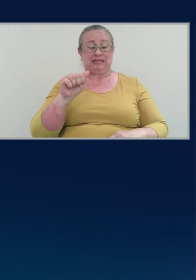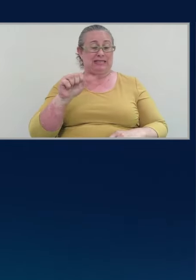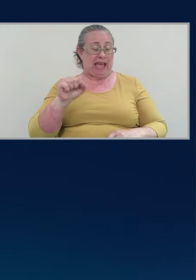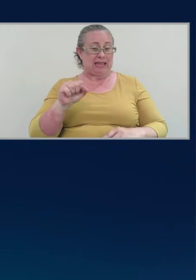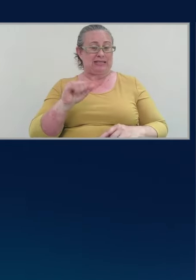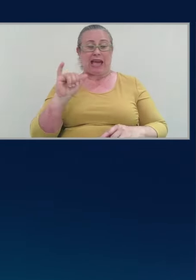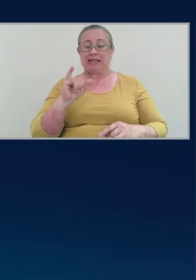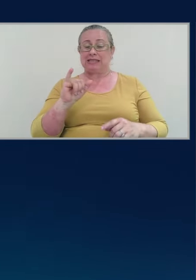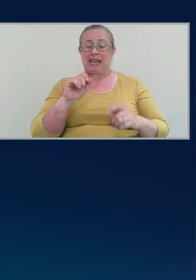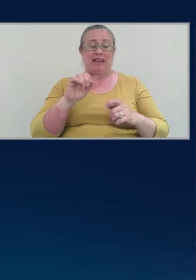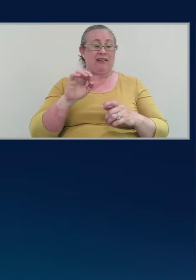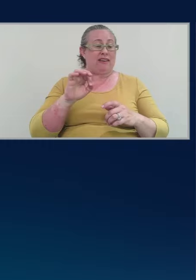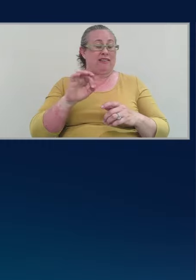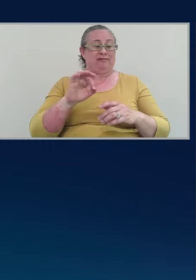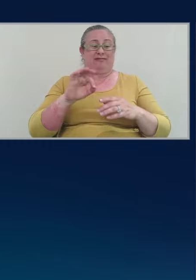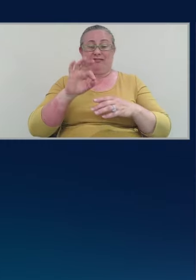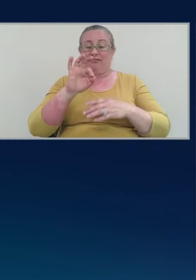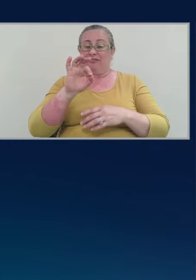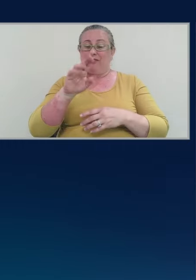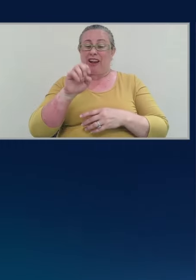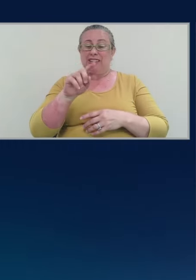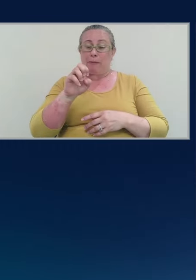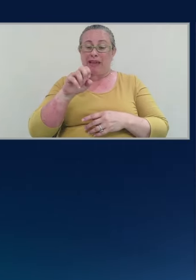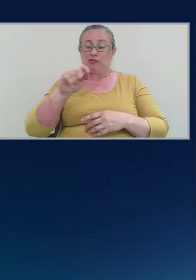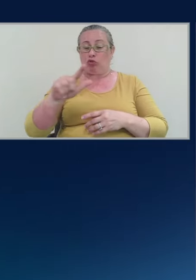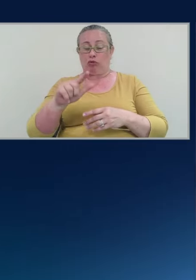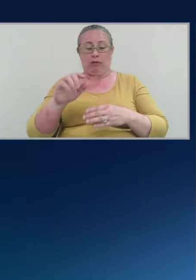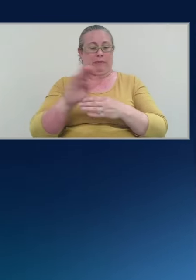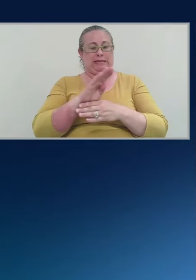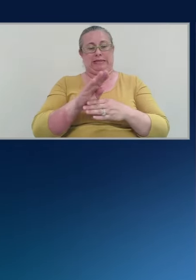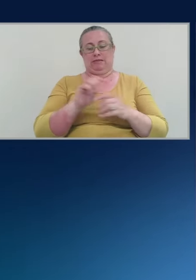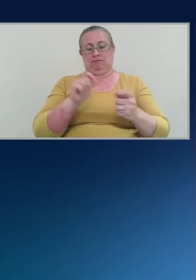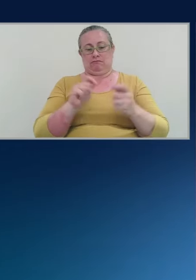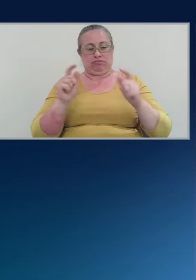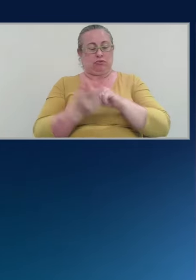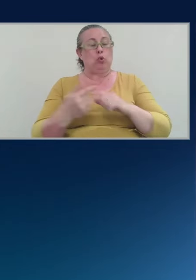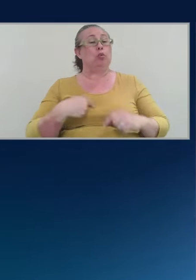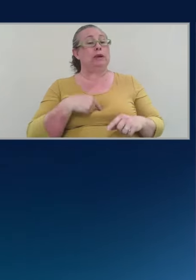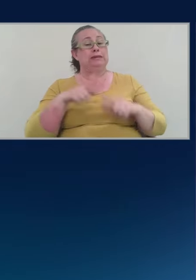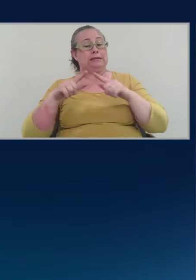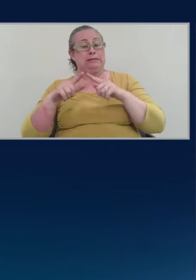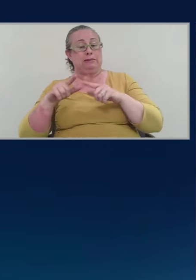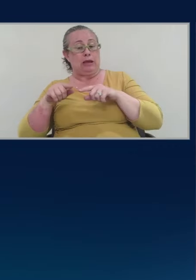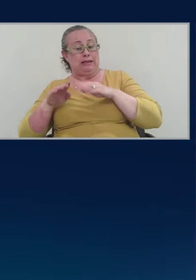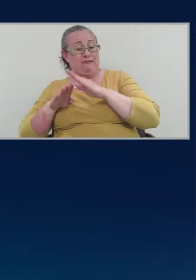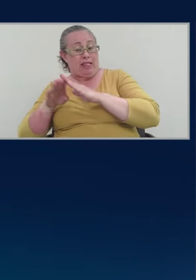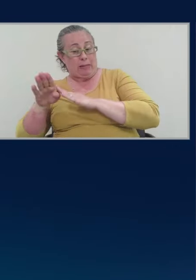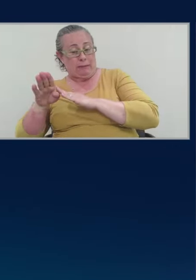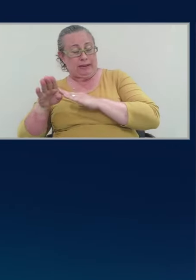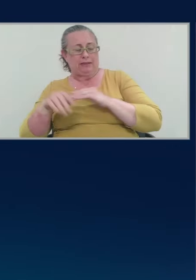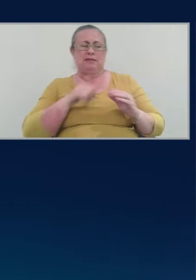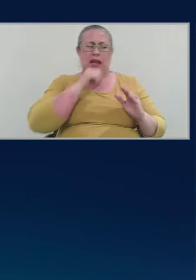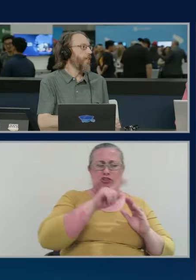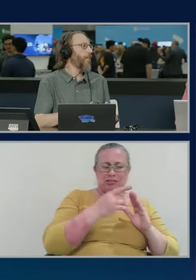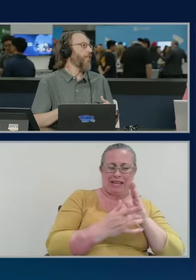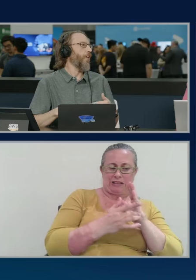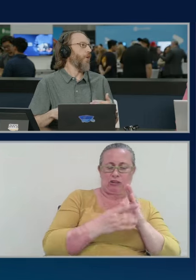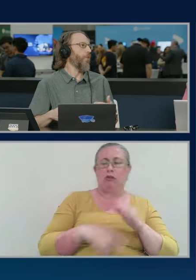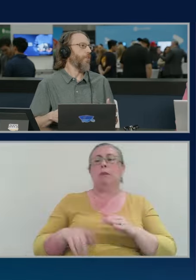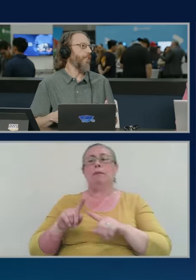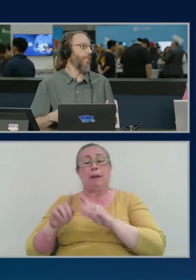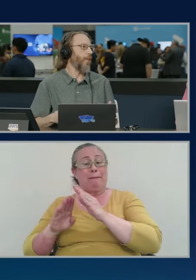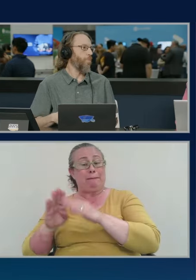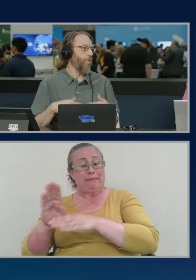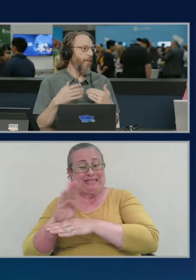Perfect. And so what we're also developing is not just technical fundamentals, but business fundamentals.